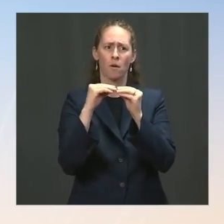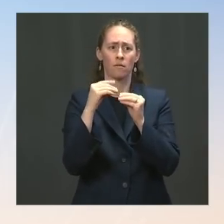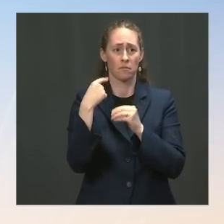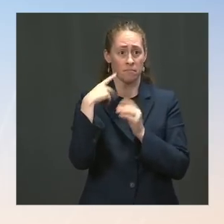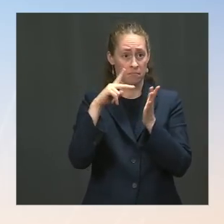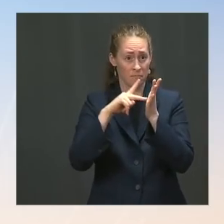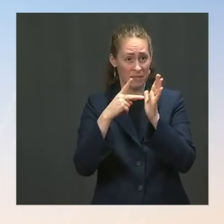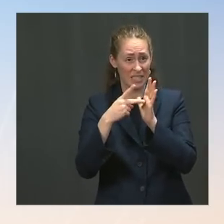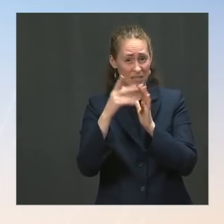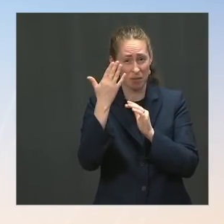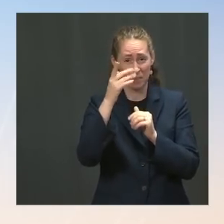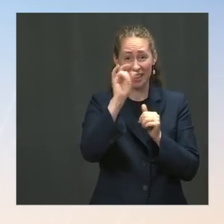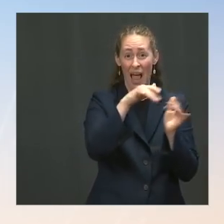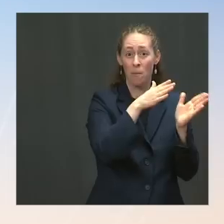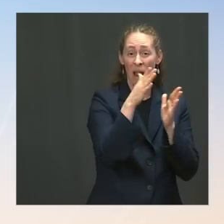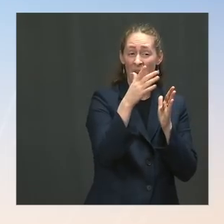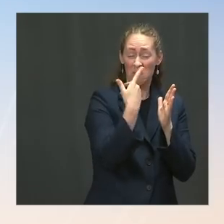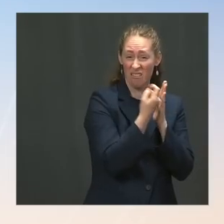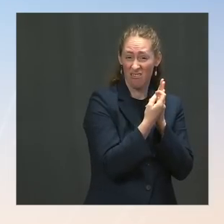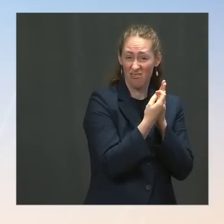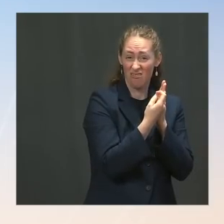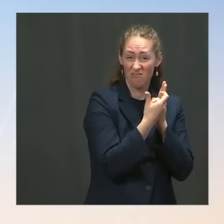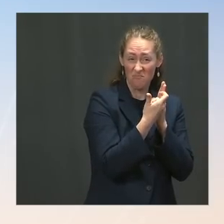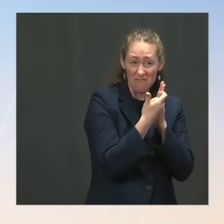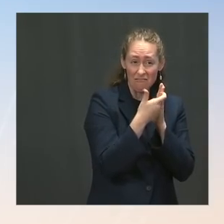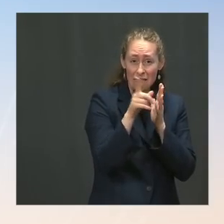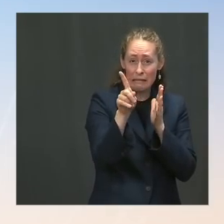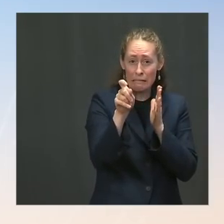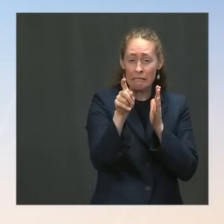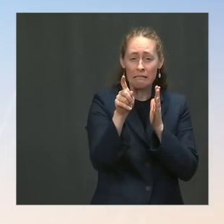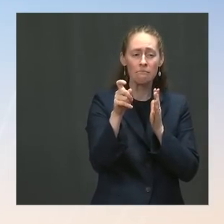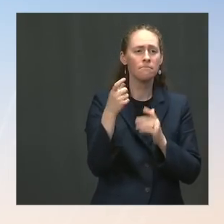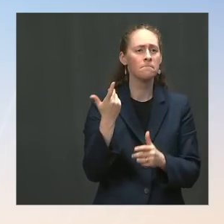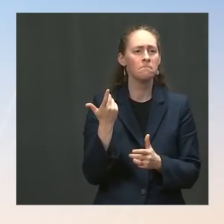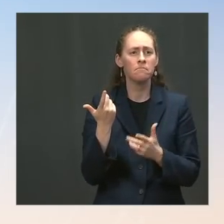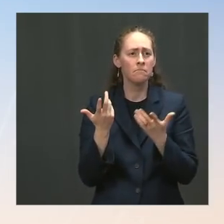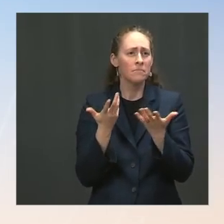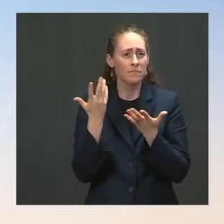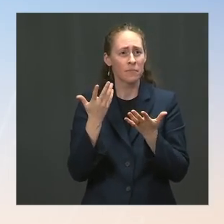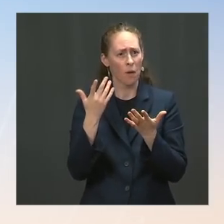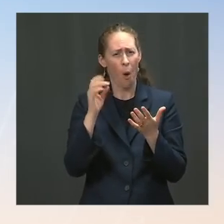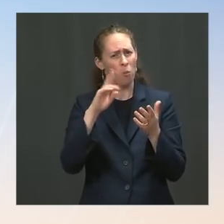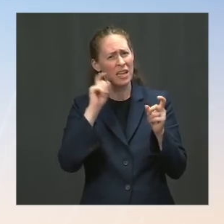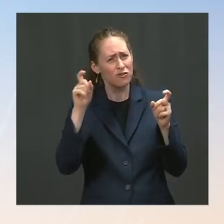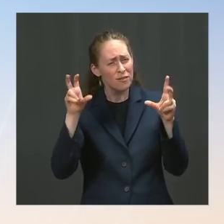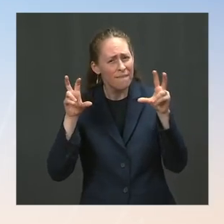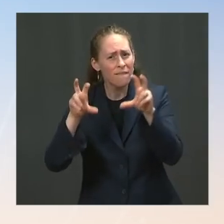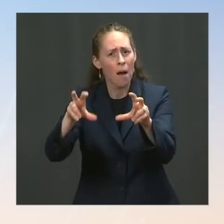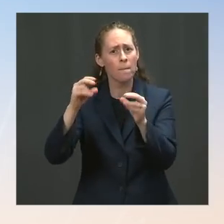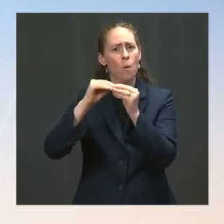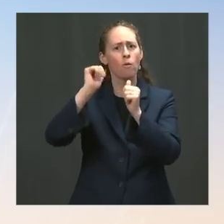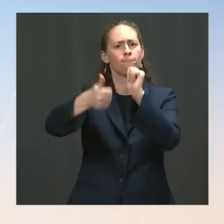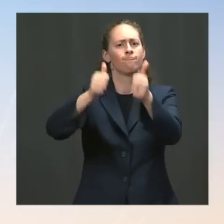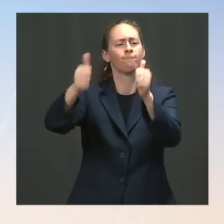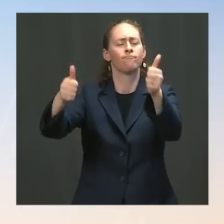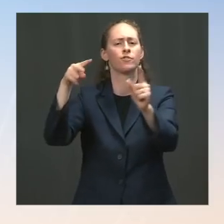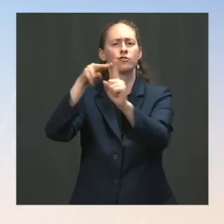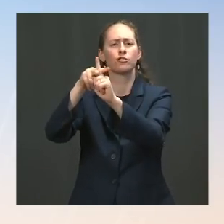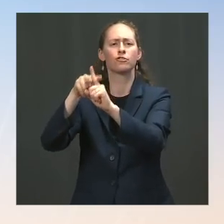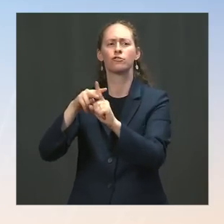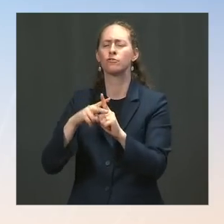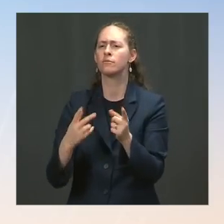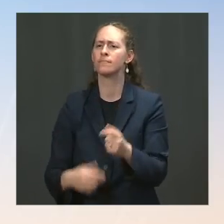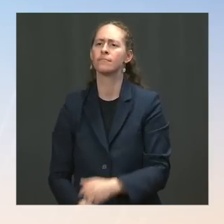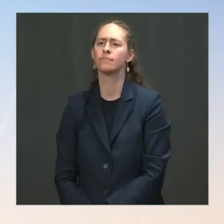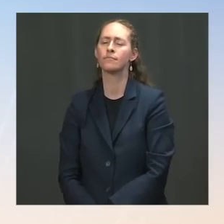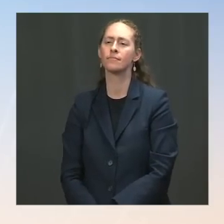mainstream without that necessary investment in charging stations? Well, first I would say it's a historic investment